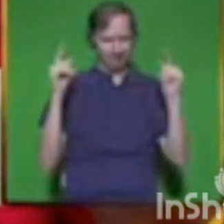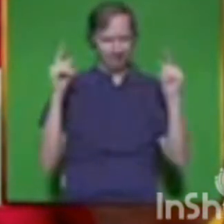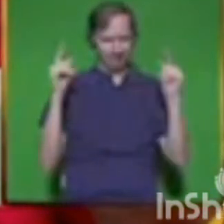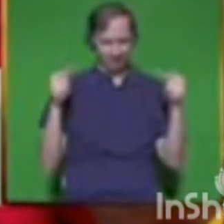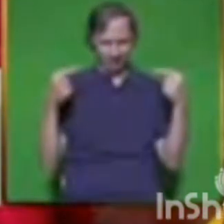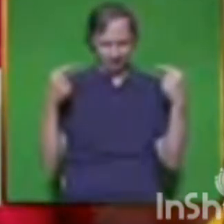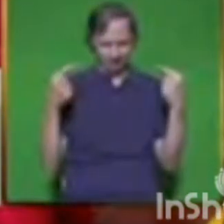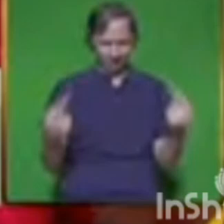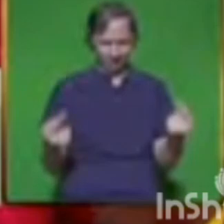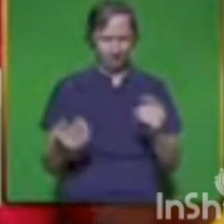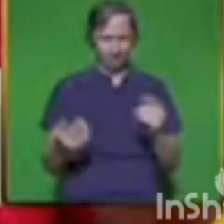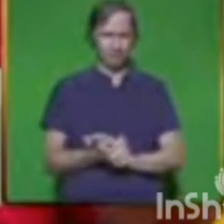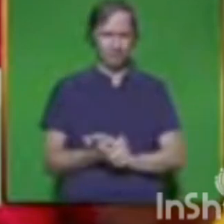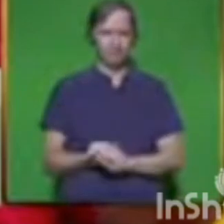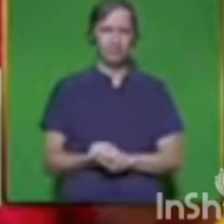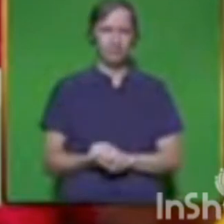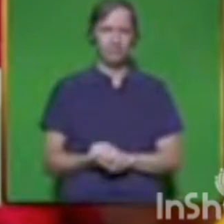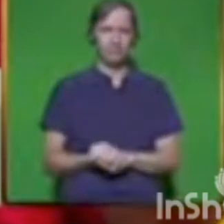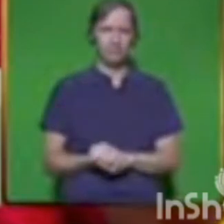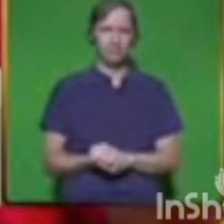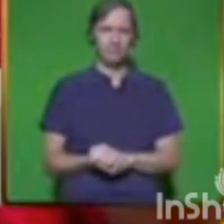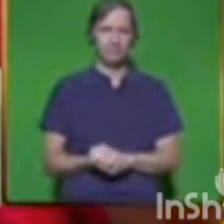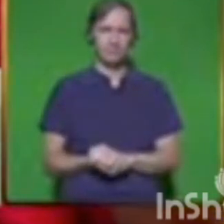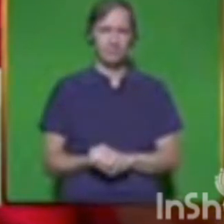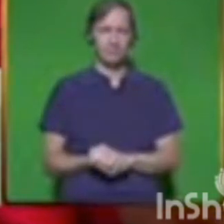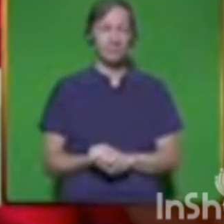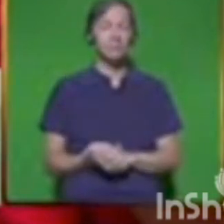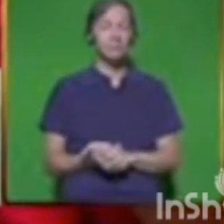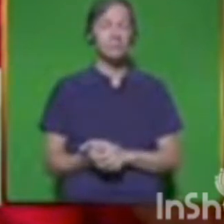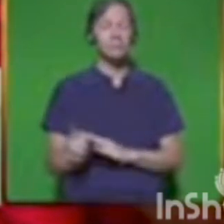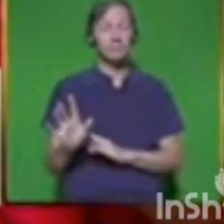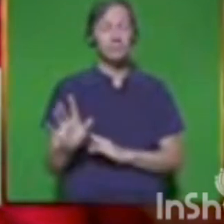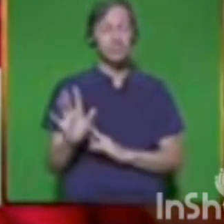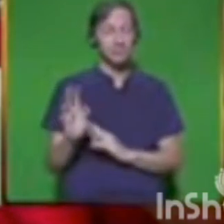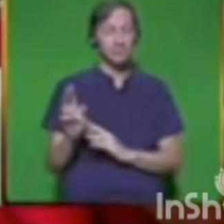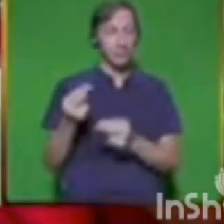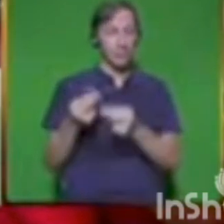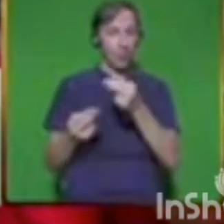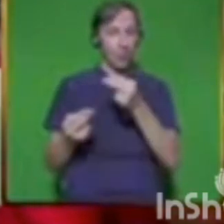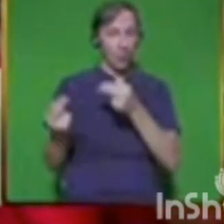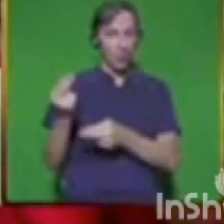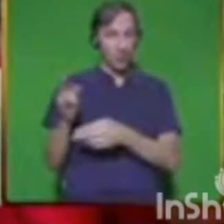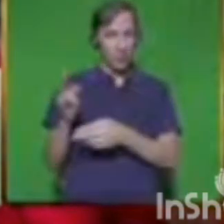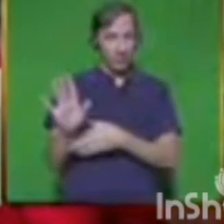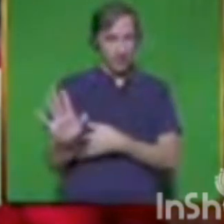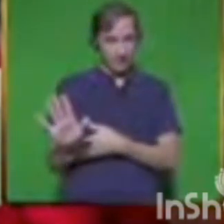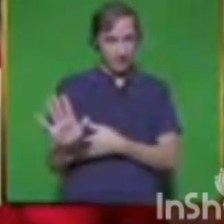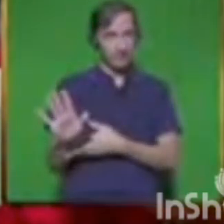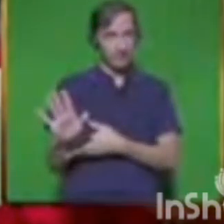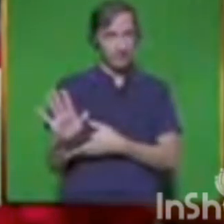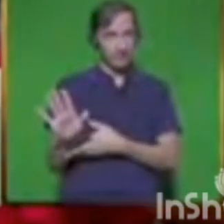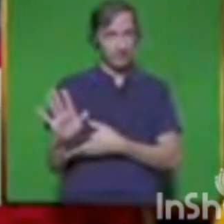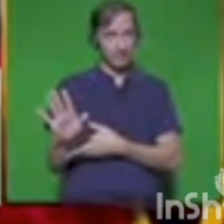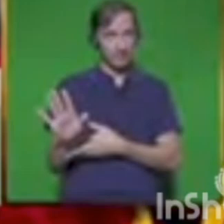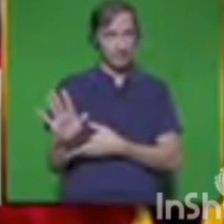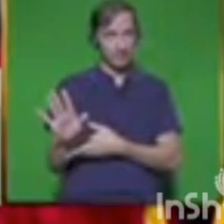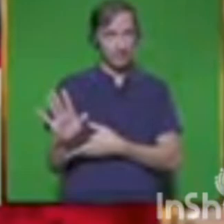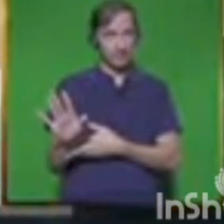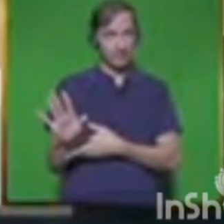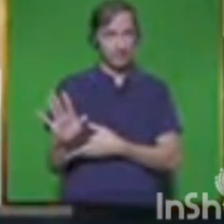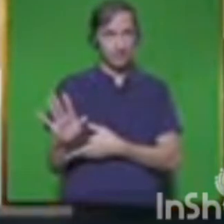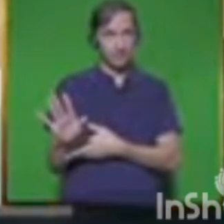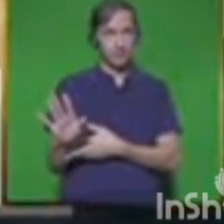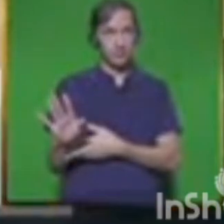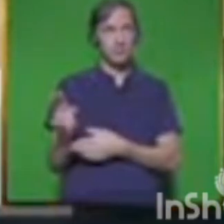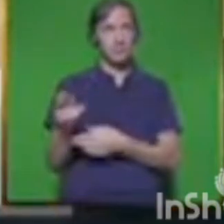Can you debate the matters on the table and stop telling us about his role in the GNU and his appreciation? We're tired. We're not thankful. We're tired of that.